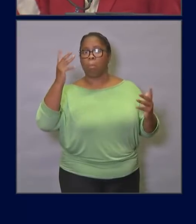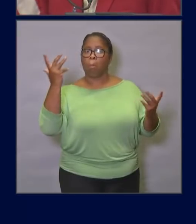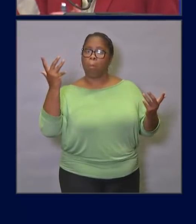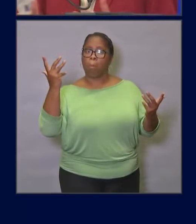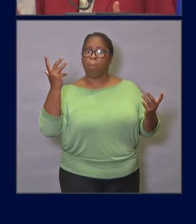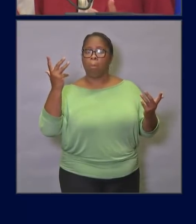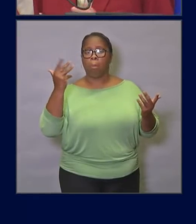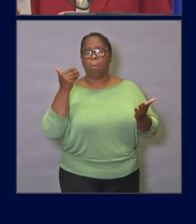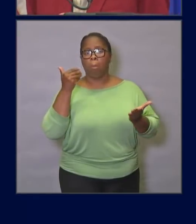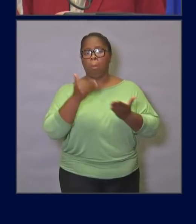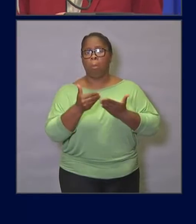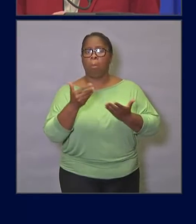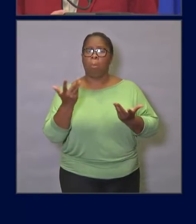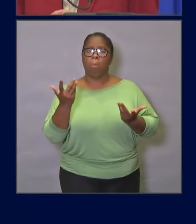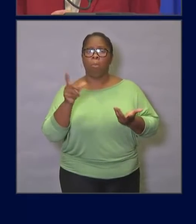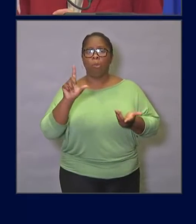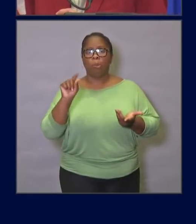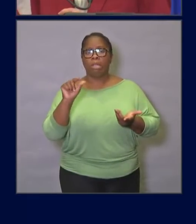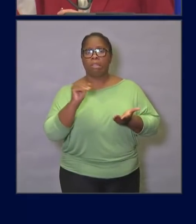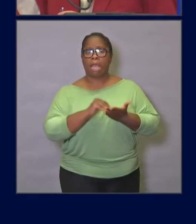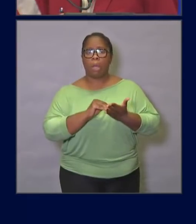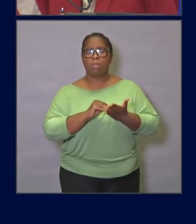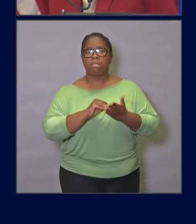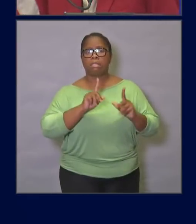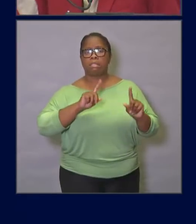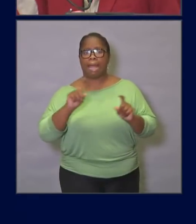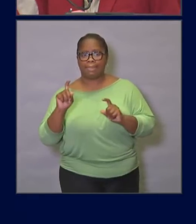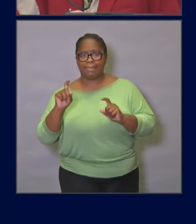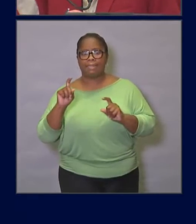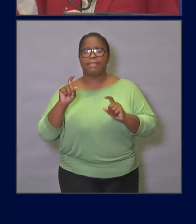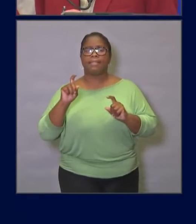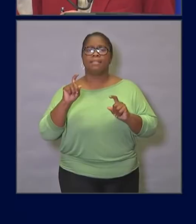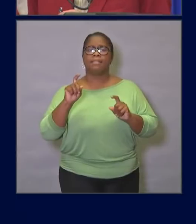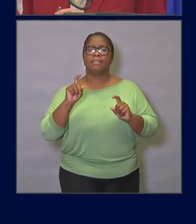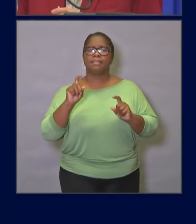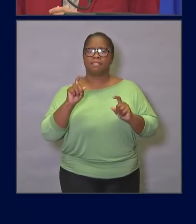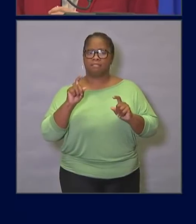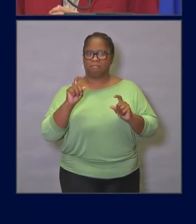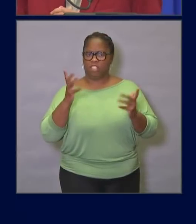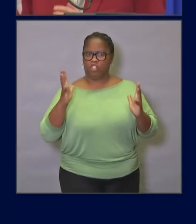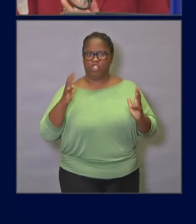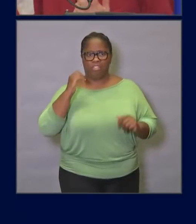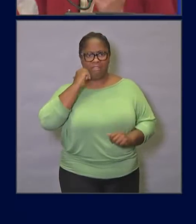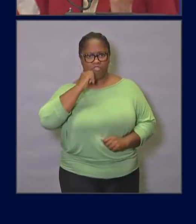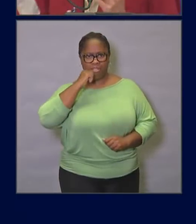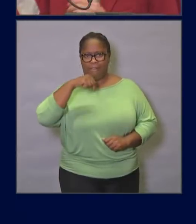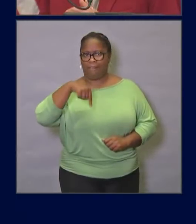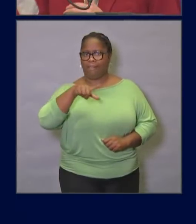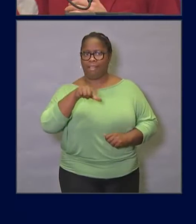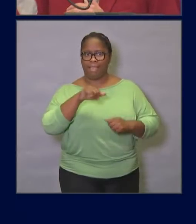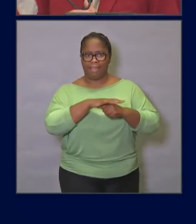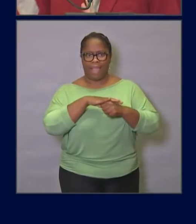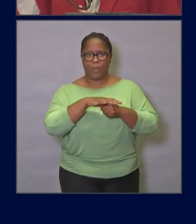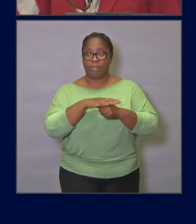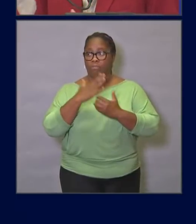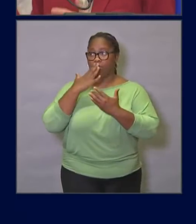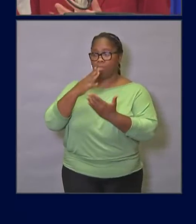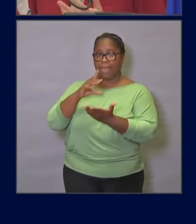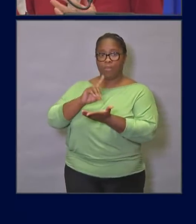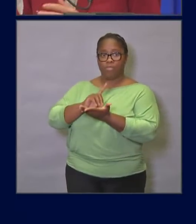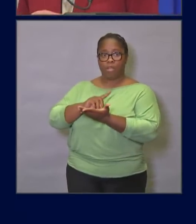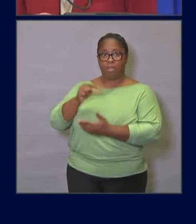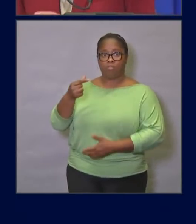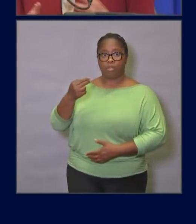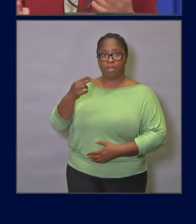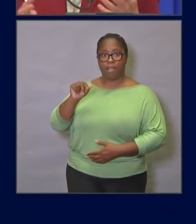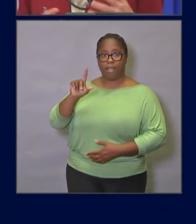to having at least 20,000 diagnostic tests performed each day here in LA County. I want to thank Dr. Galley and her